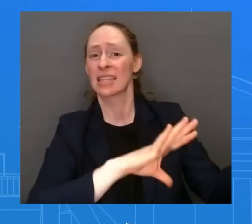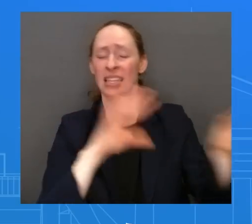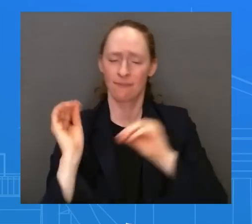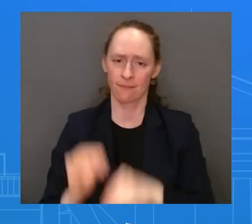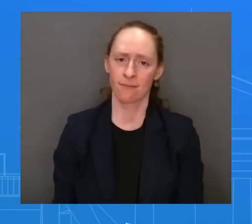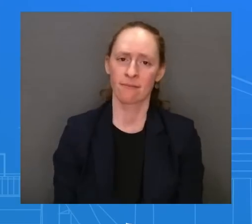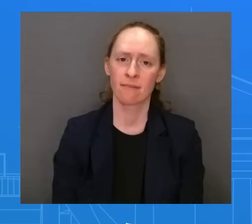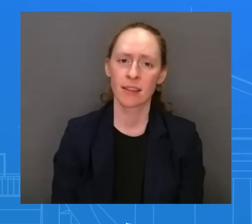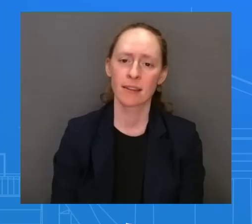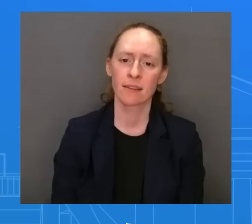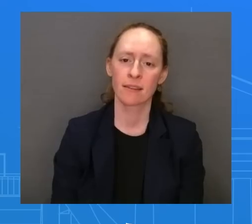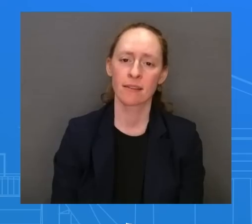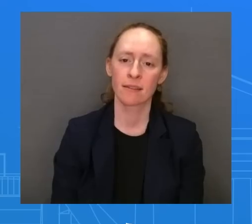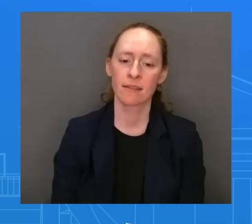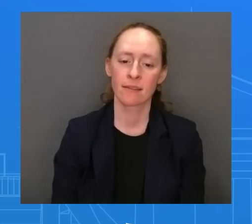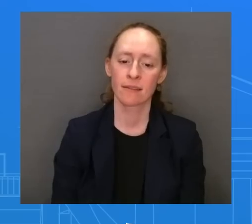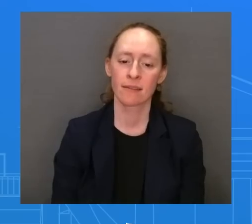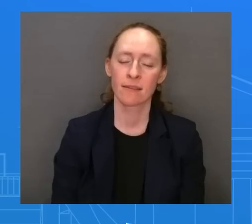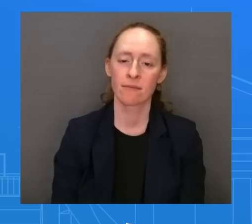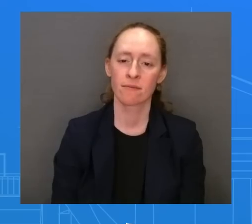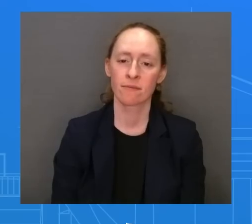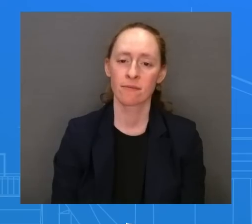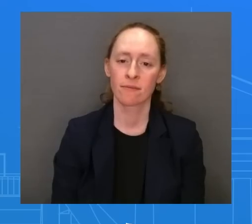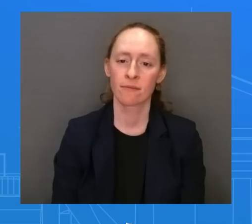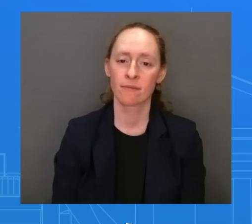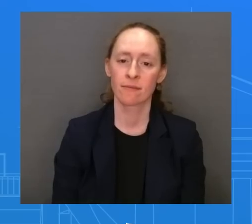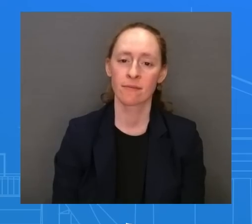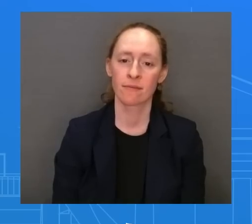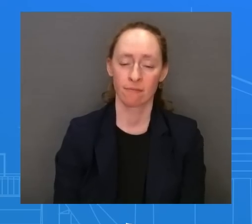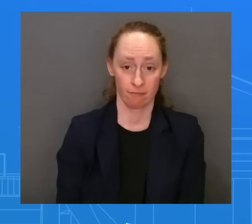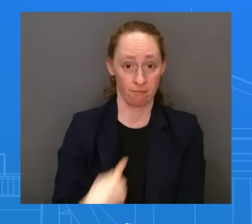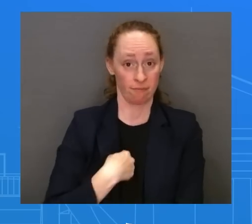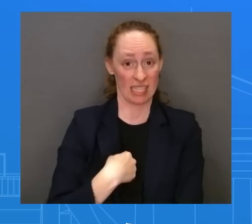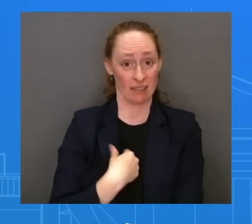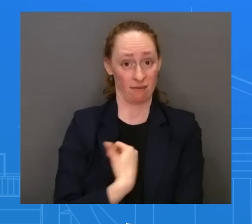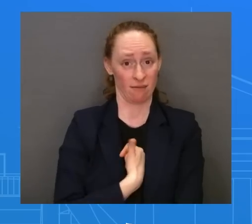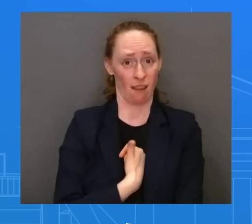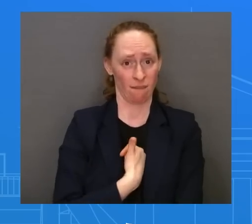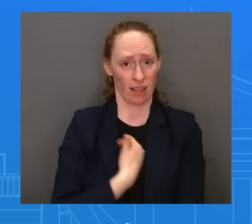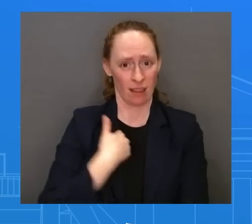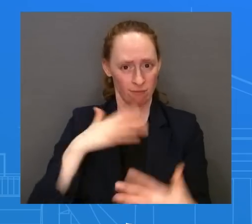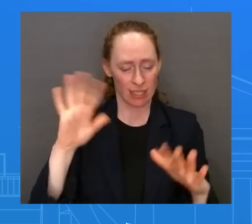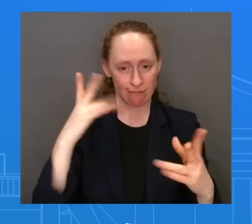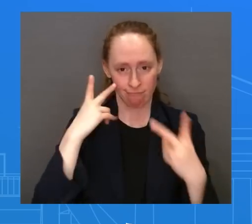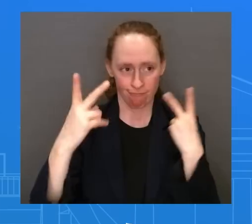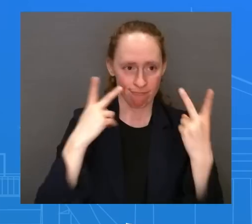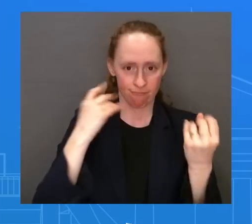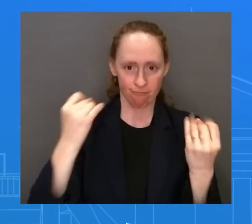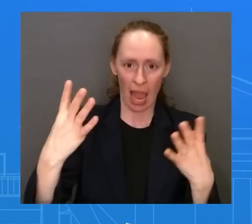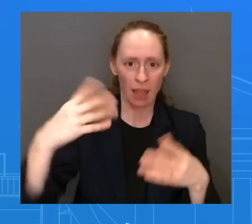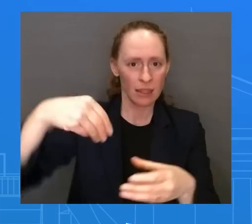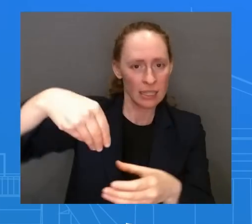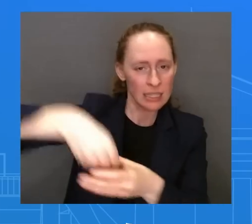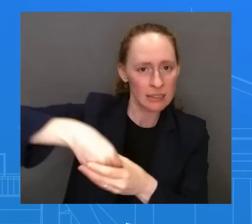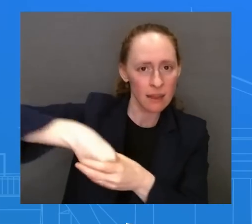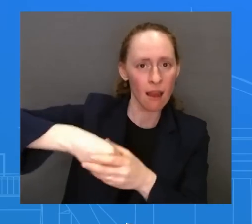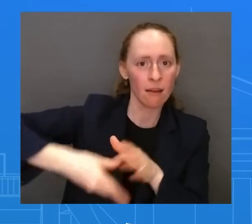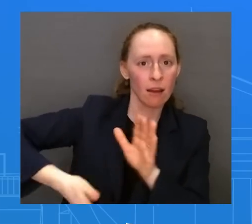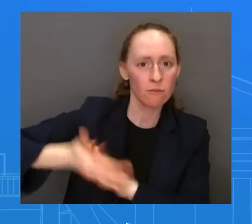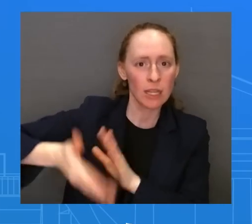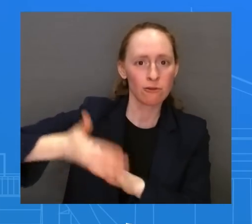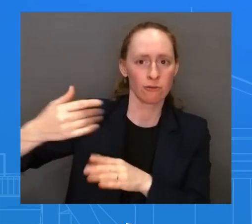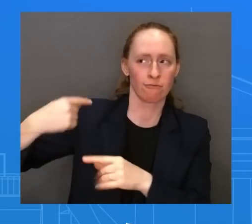one that that ever goes perfectly according to plan things happen sometimes